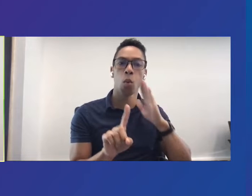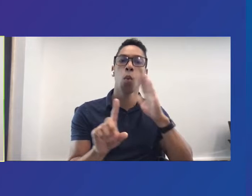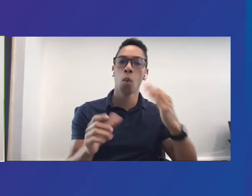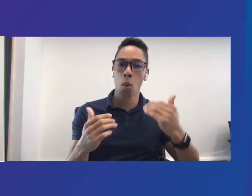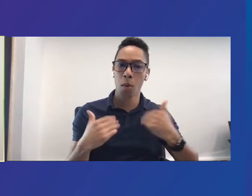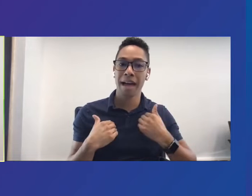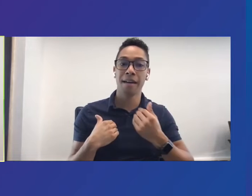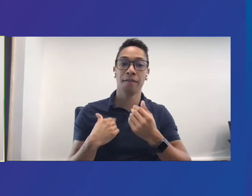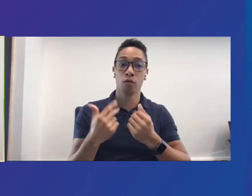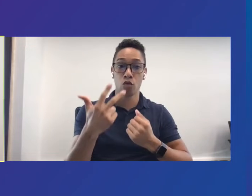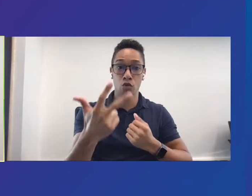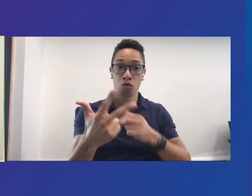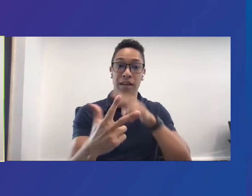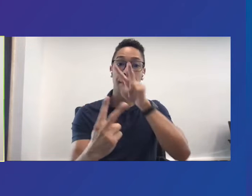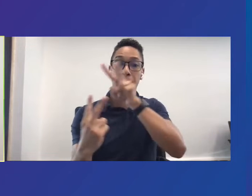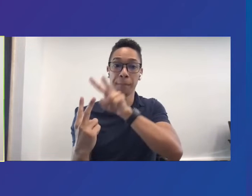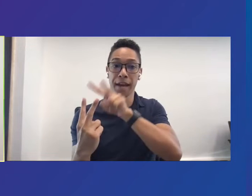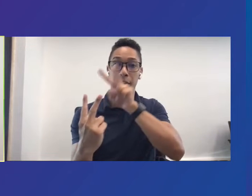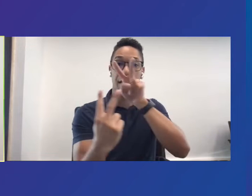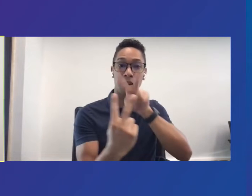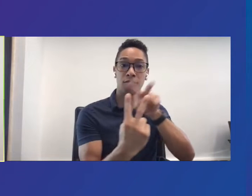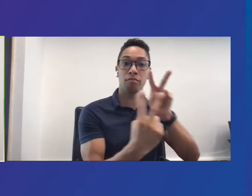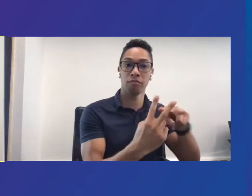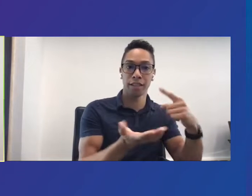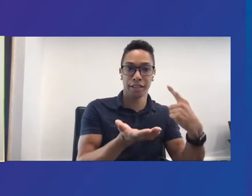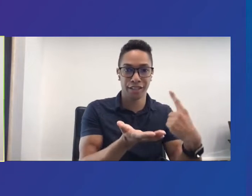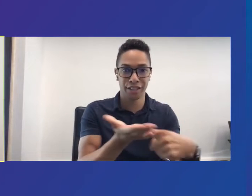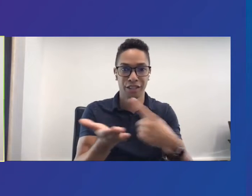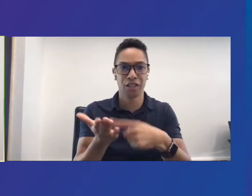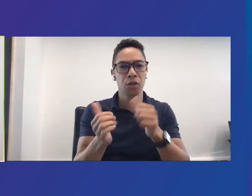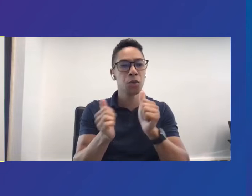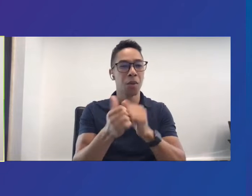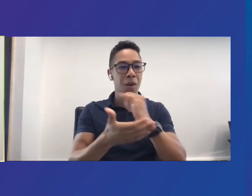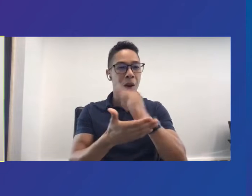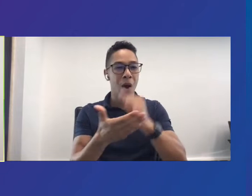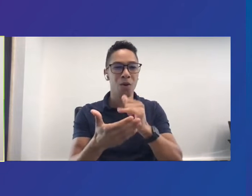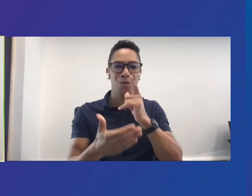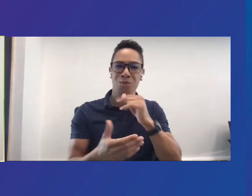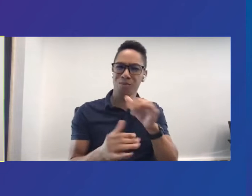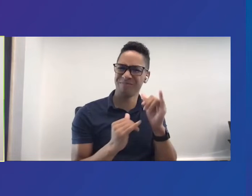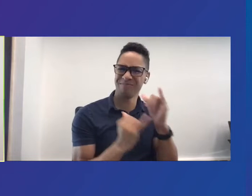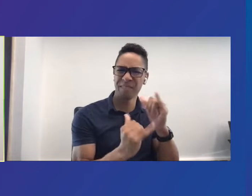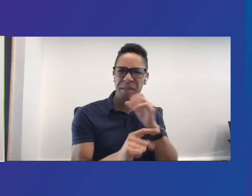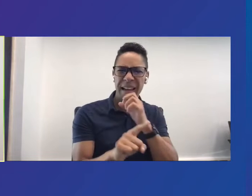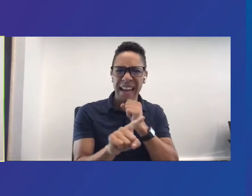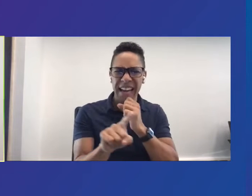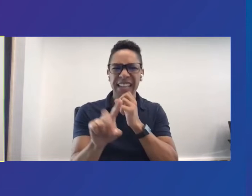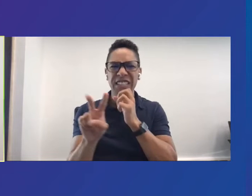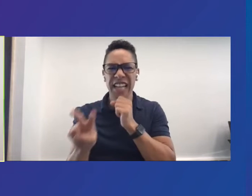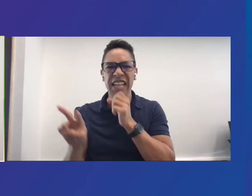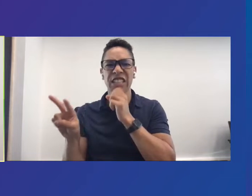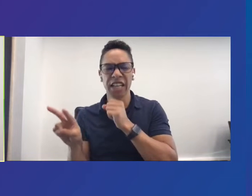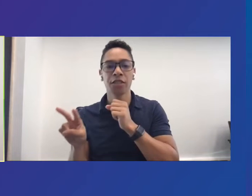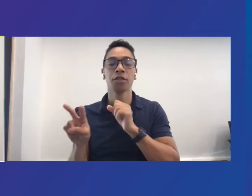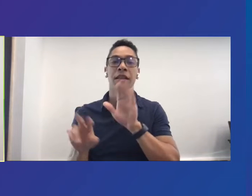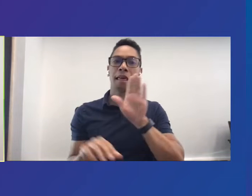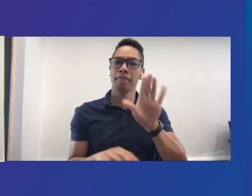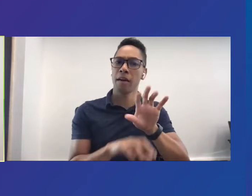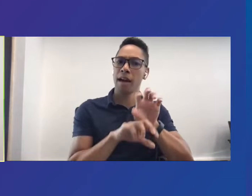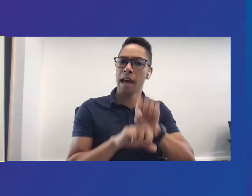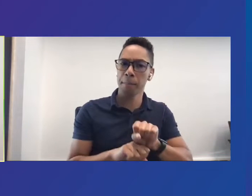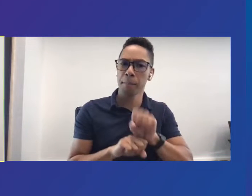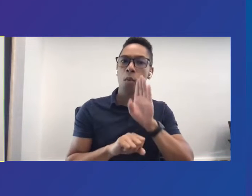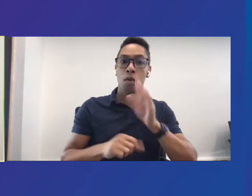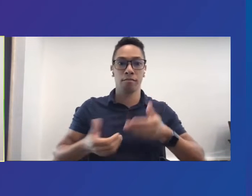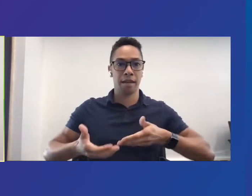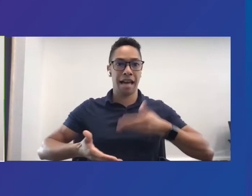discussions, dance artists in similar age brackets across varying practices unpack where they are in